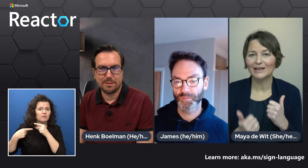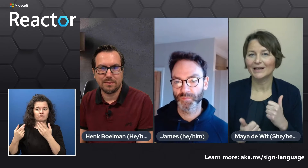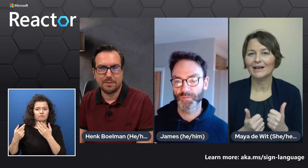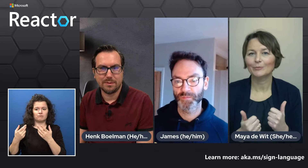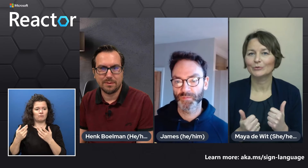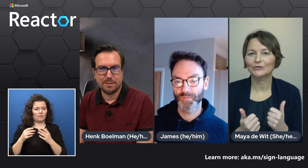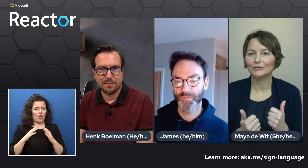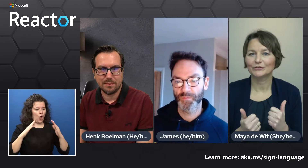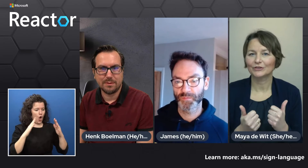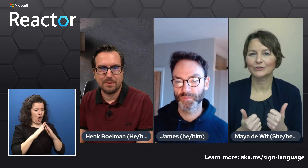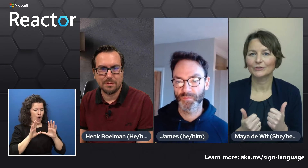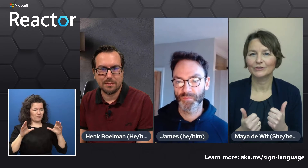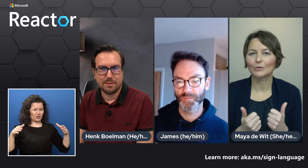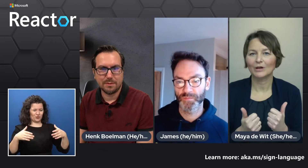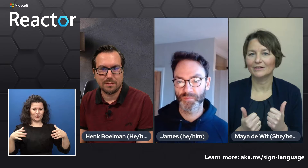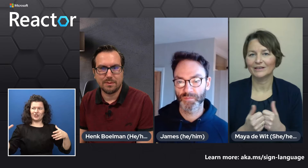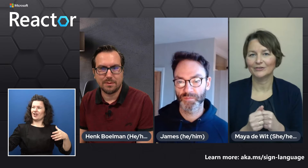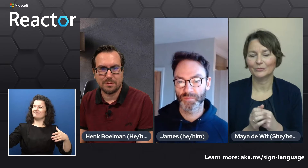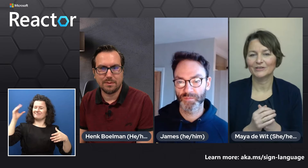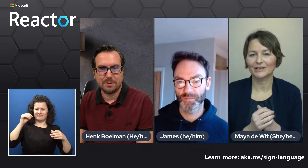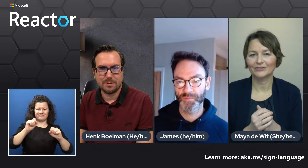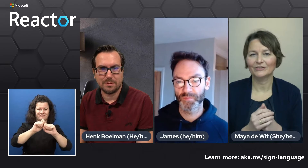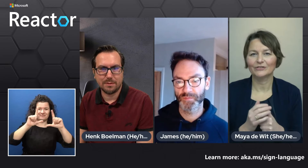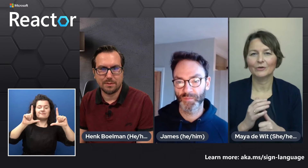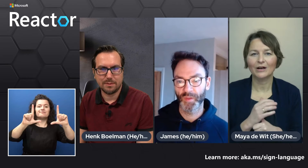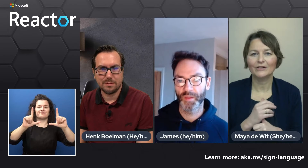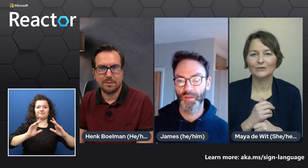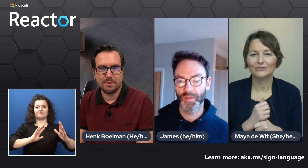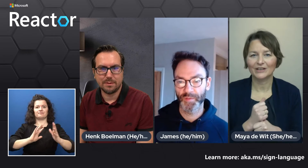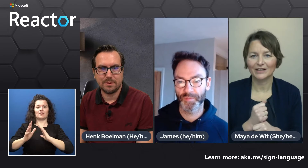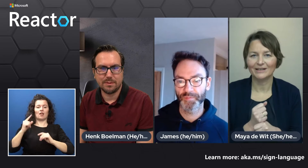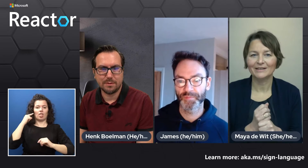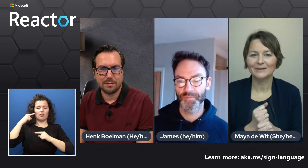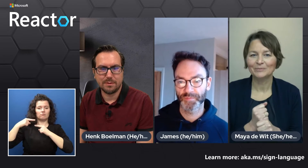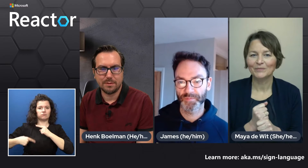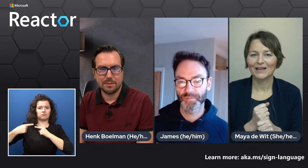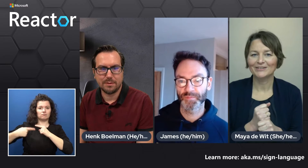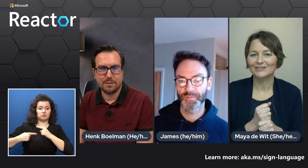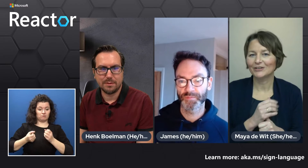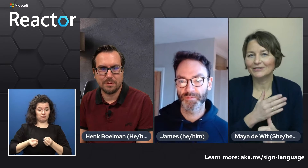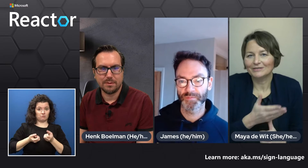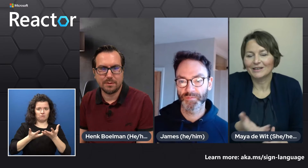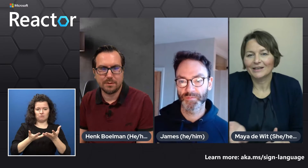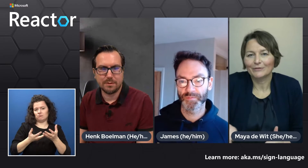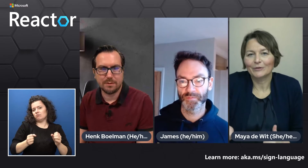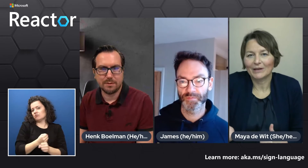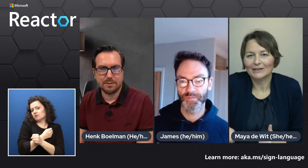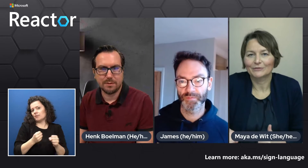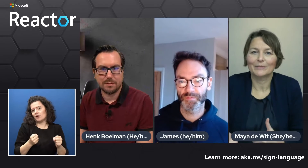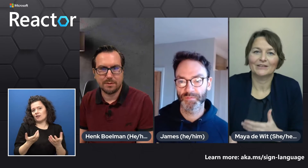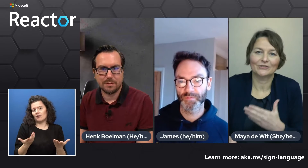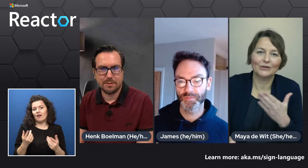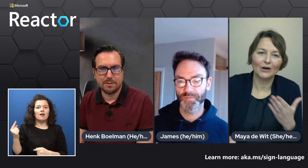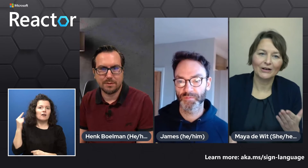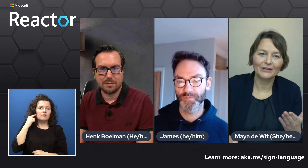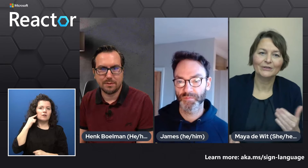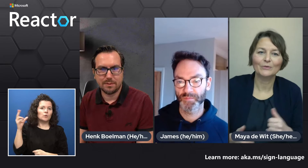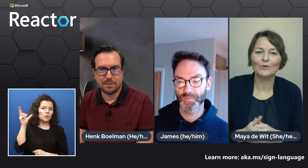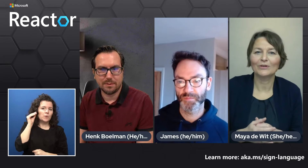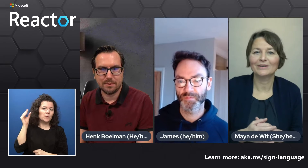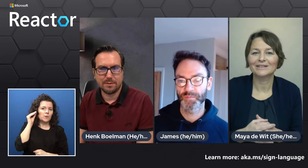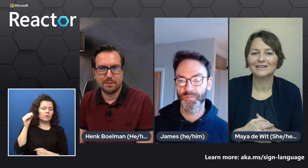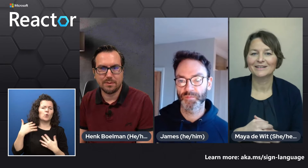we cannot produce a good quality interpretation. So audio is key. And not every platform has good